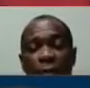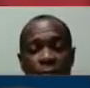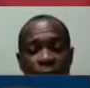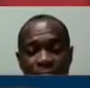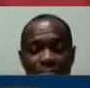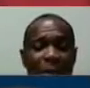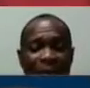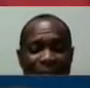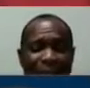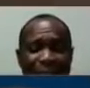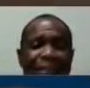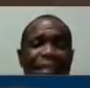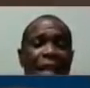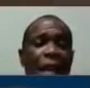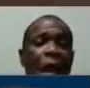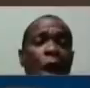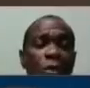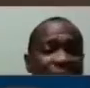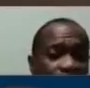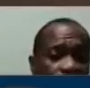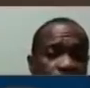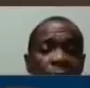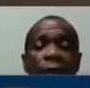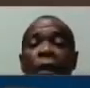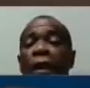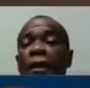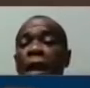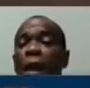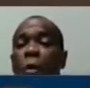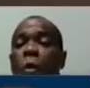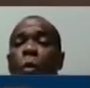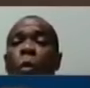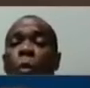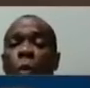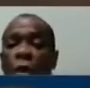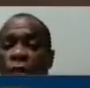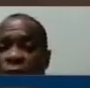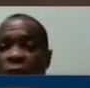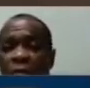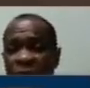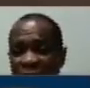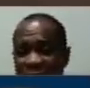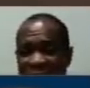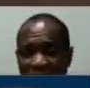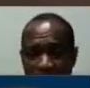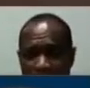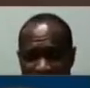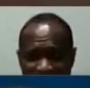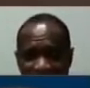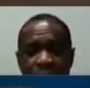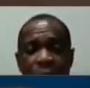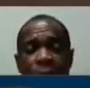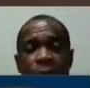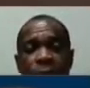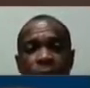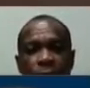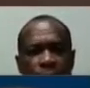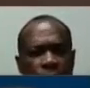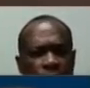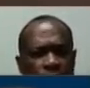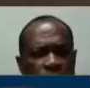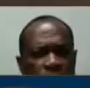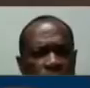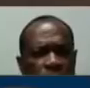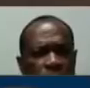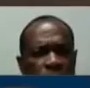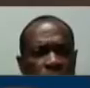right? As you did speak about, and correct me if I'm wrong, a sense of hesitancy, at least in terms of